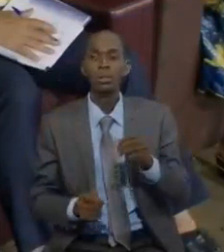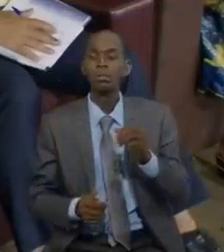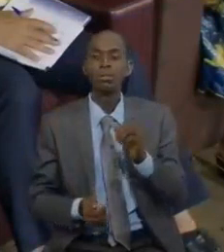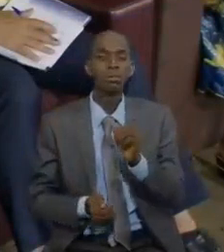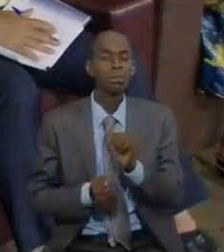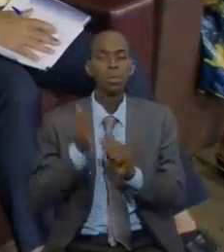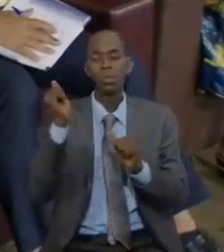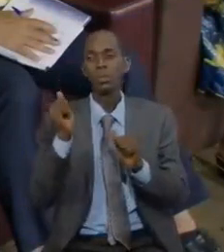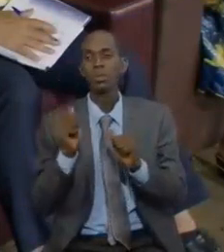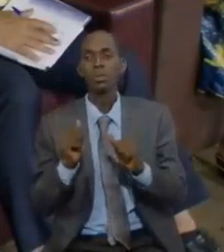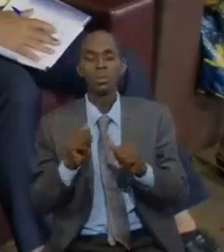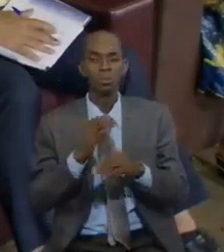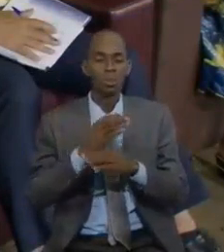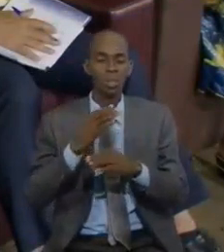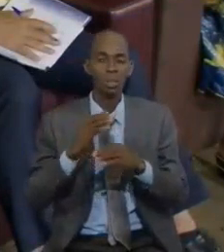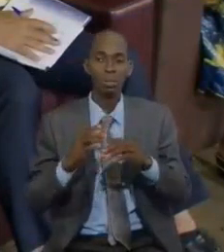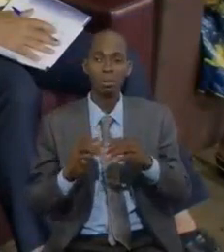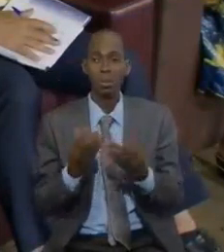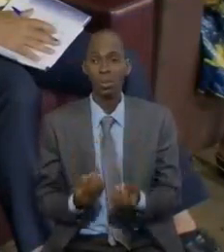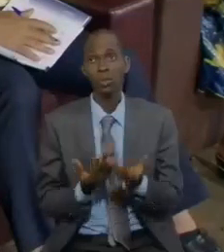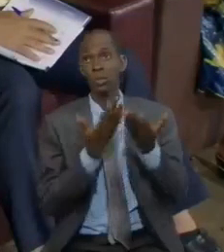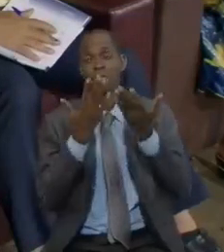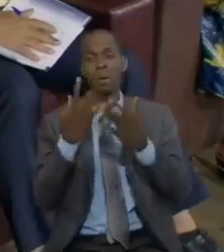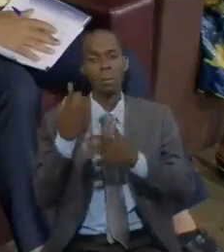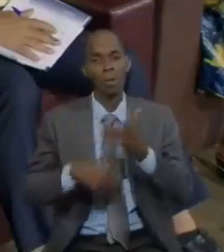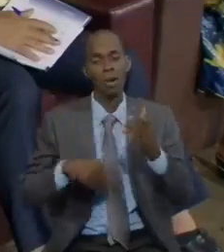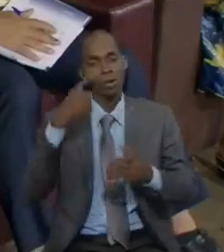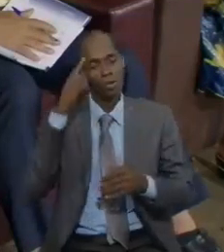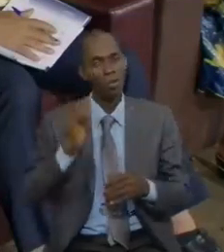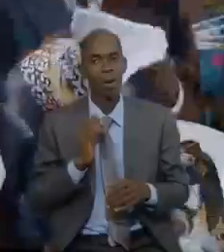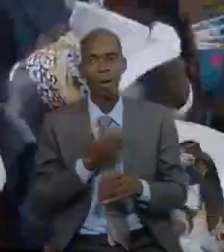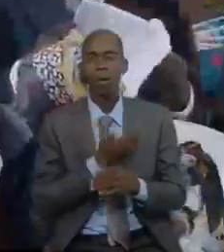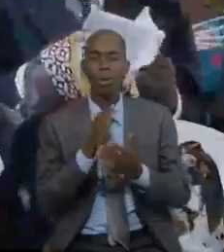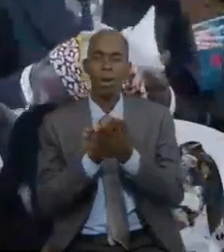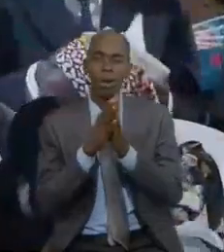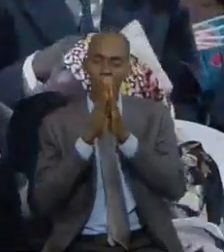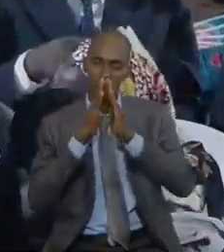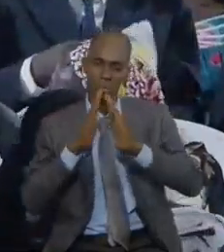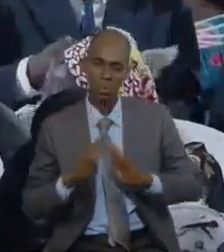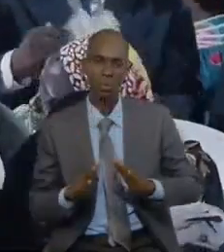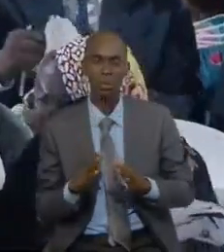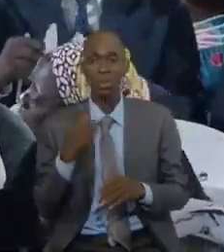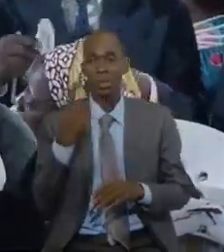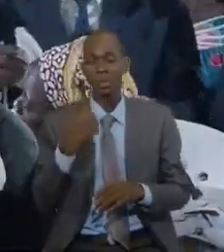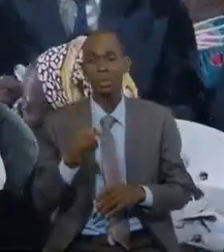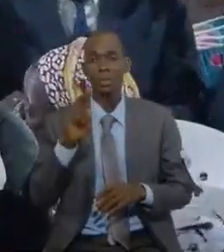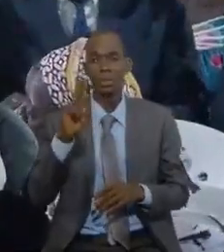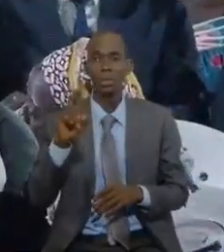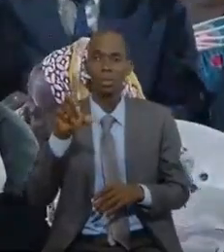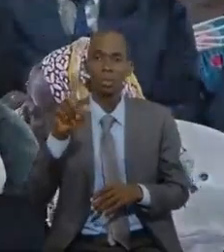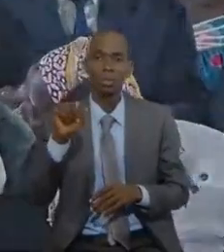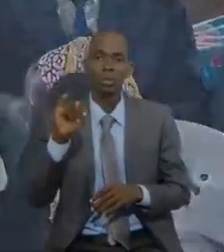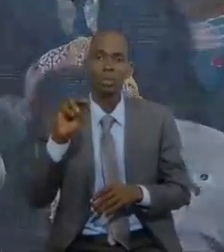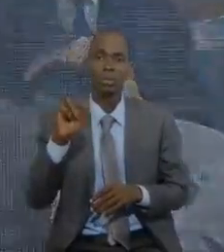sacrificial price for our peace. le prix ultime sacrificiel pour notre